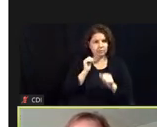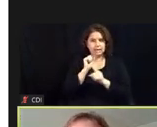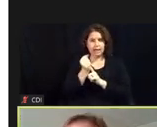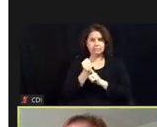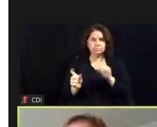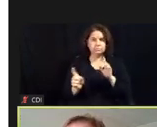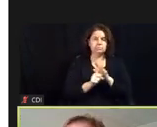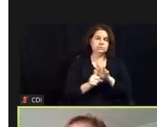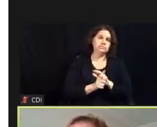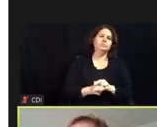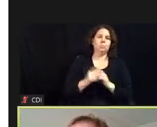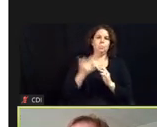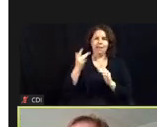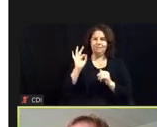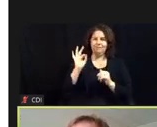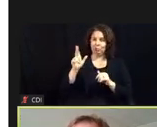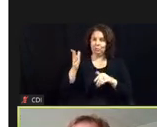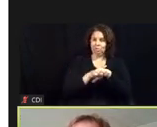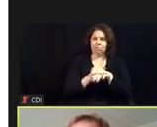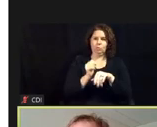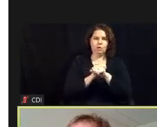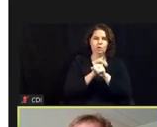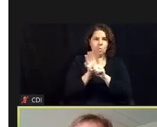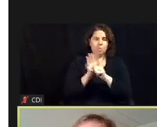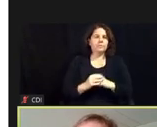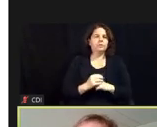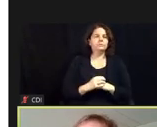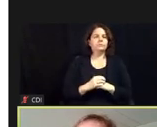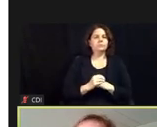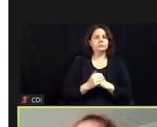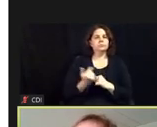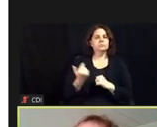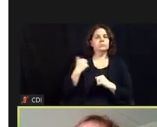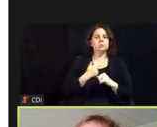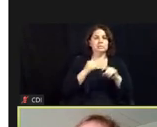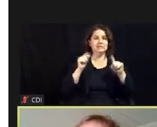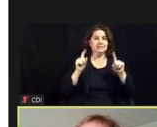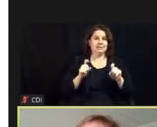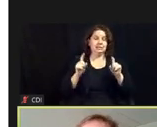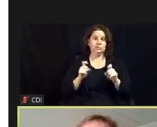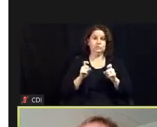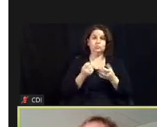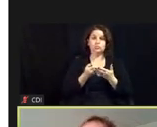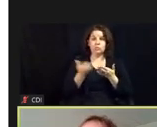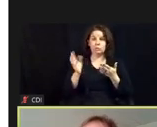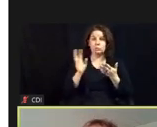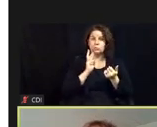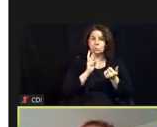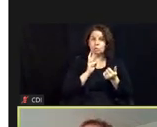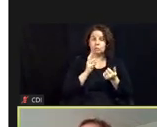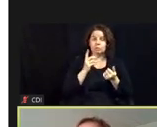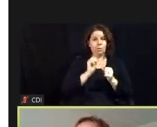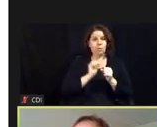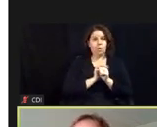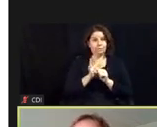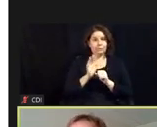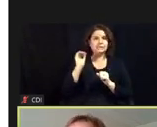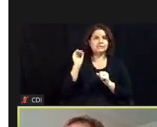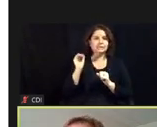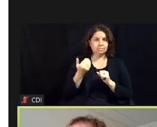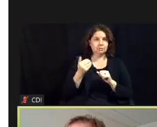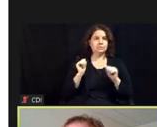testing wastewater for COVID-19. It turns out that COVID-19 can be passed through fecal material into